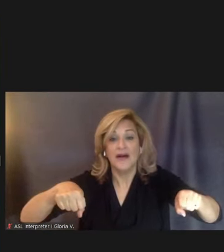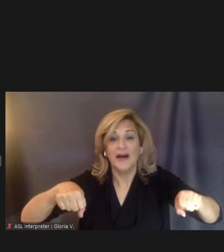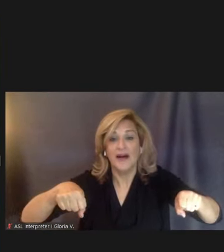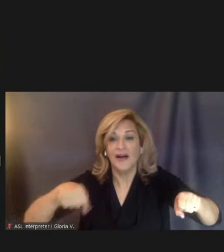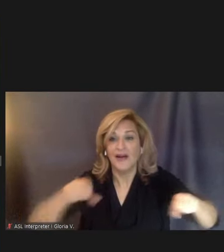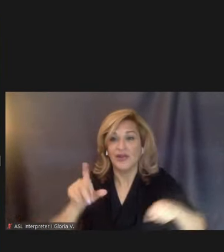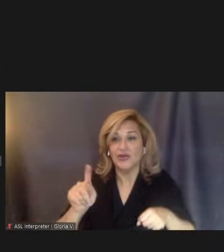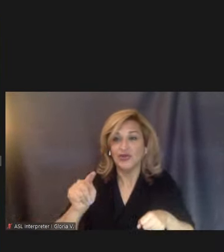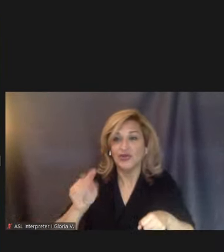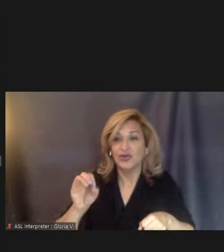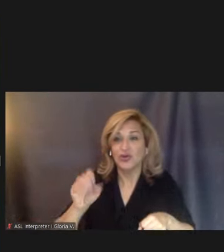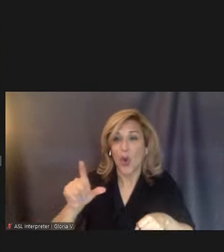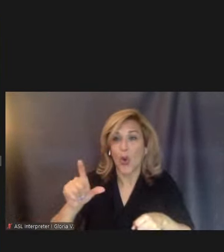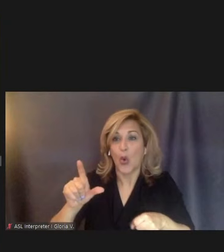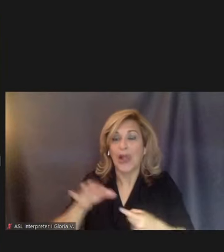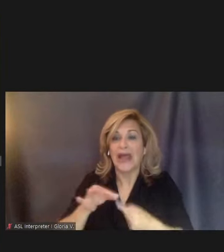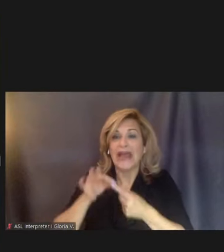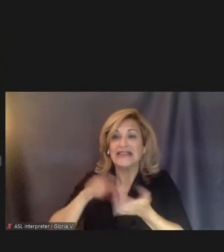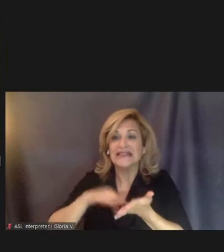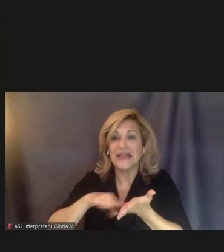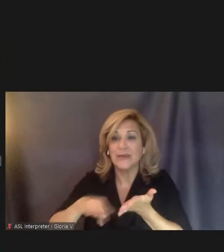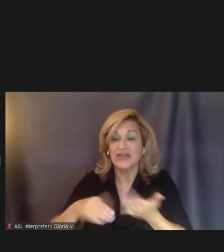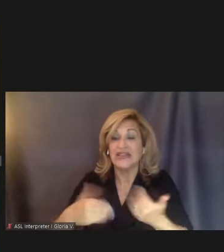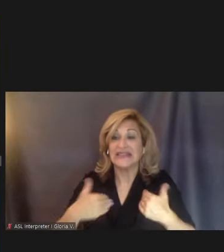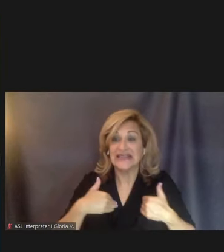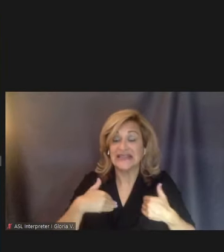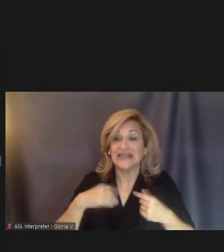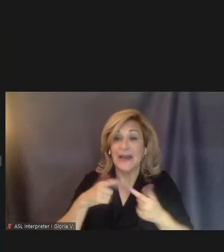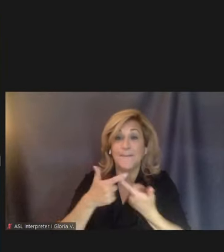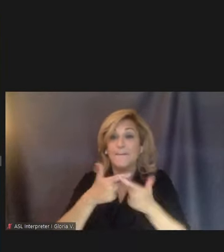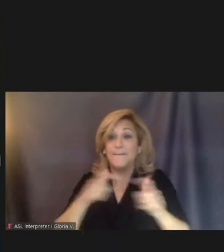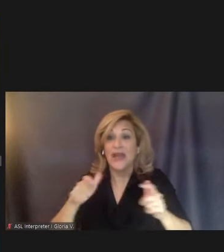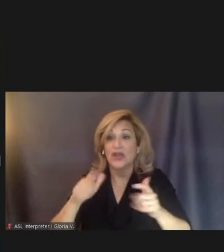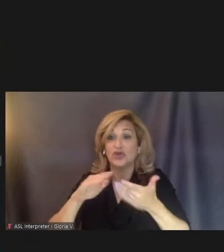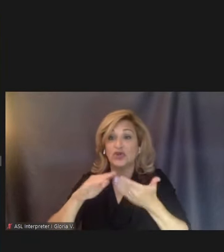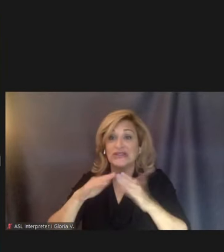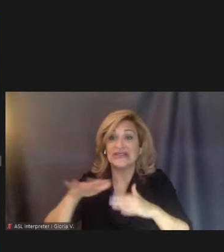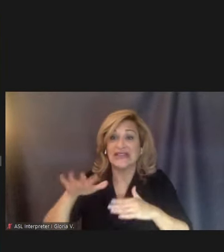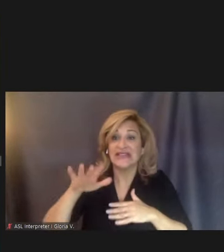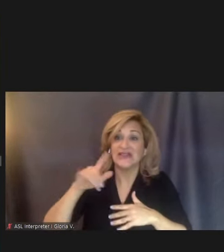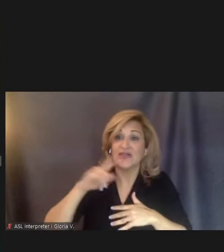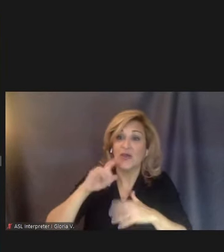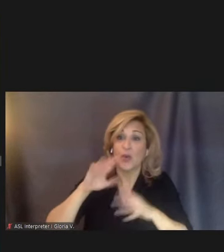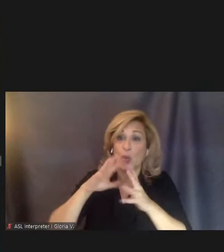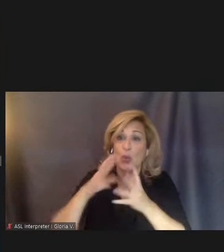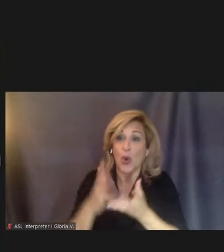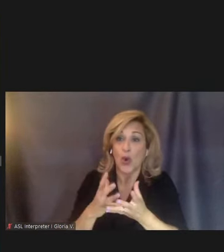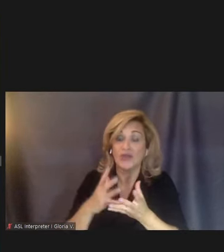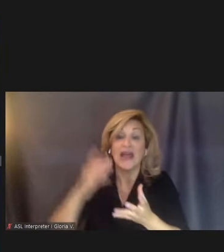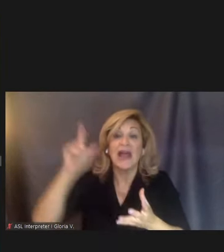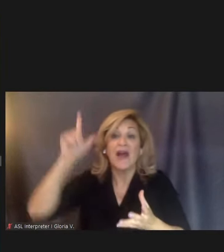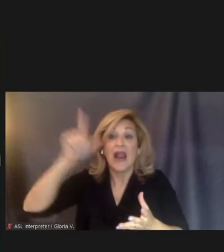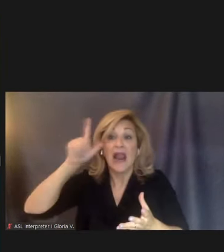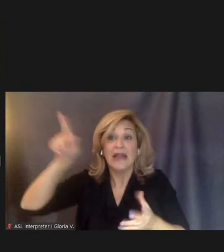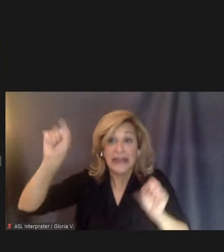Tolling exemptions exist in major cities throughout the world. If London can do it, we can do it too. That's